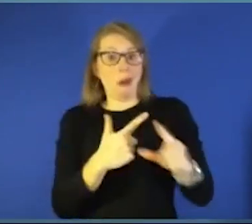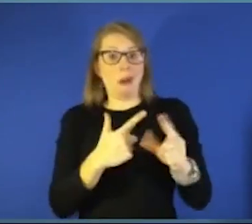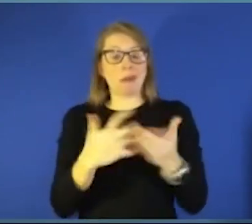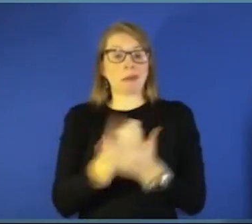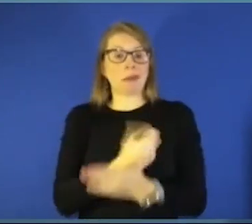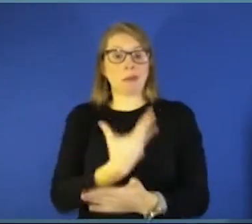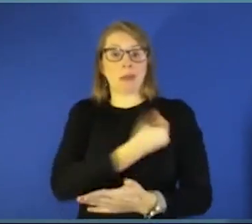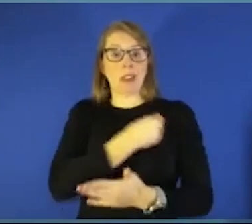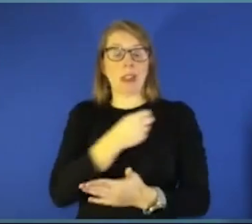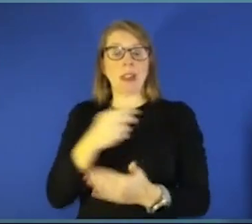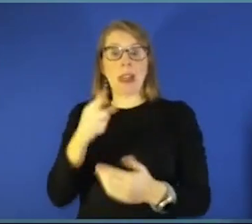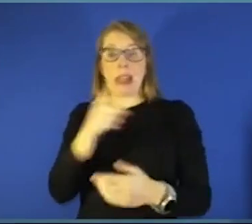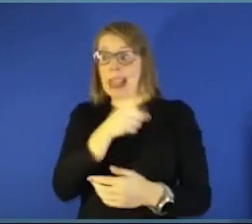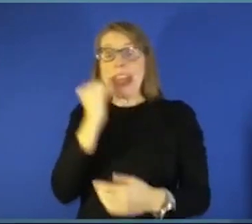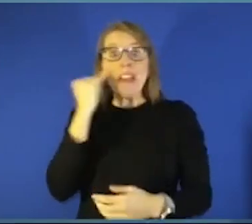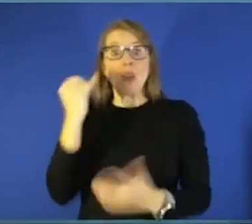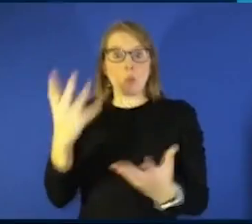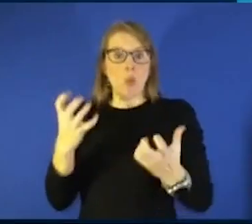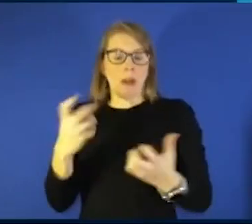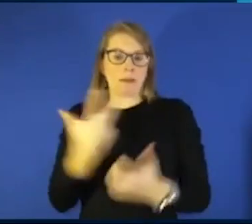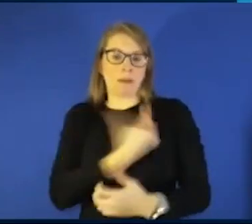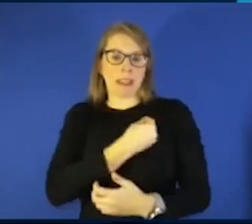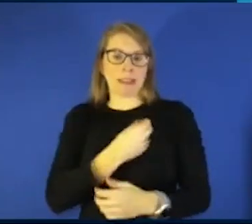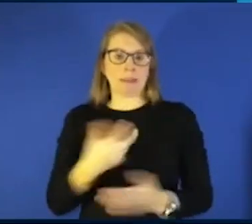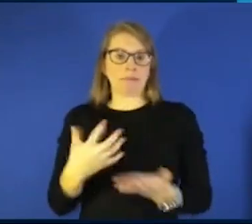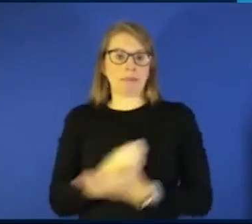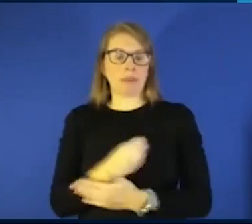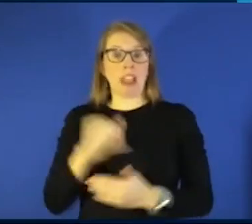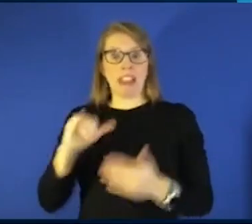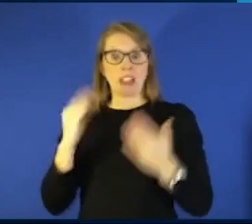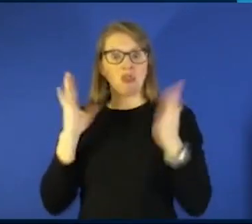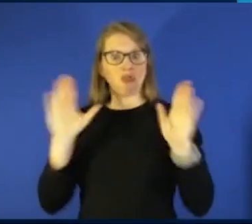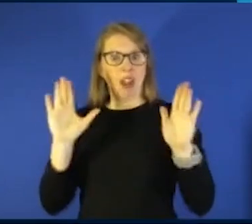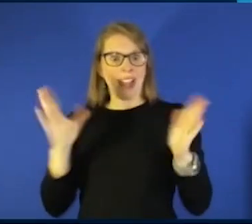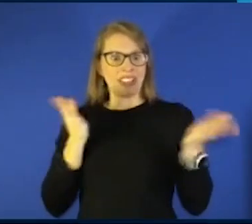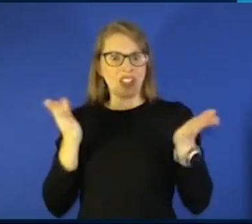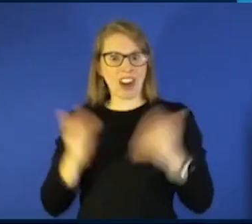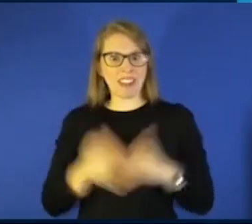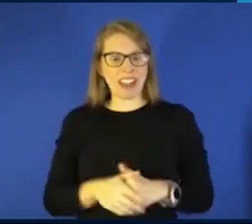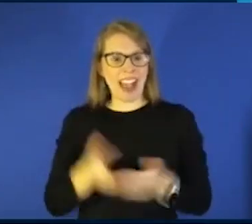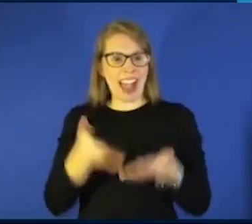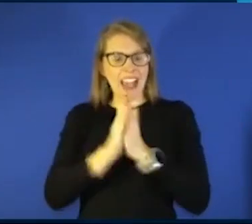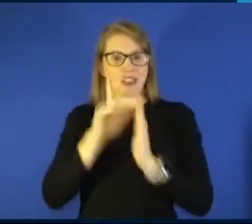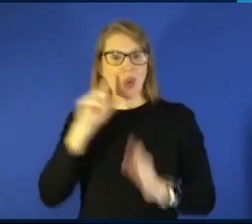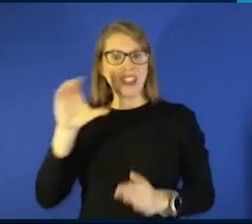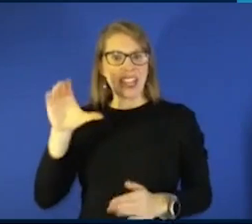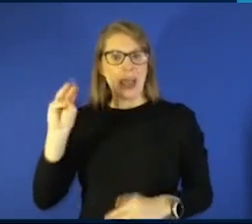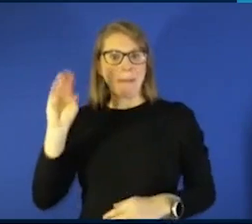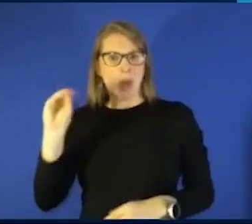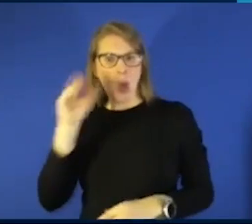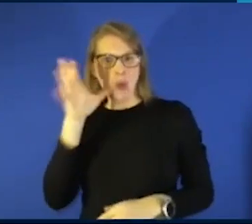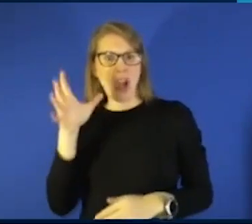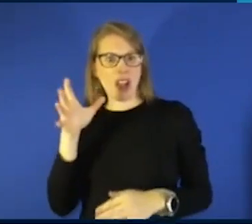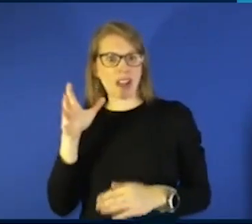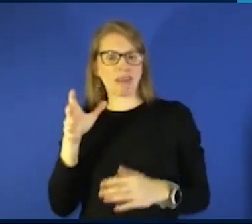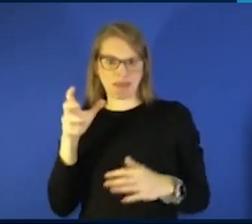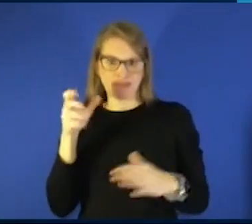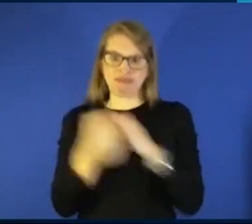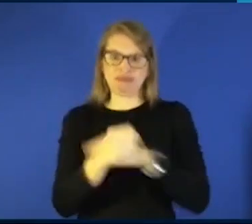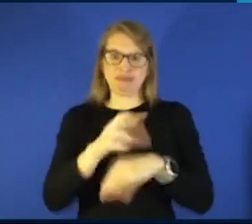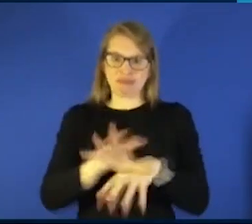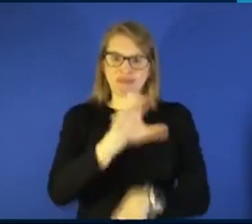to have the vaccine. Well, that's great service. Just ask for the CMO and they'll get you in. That's a